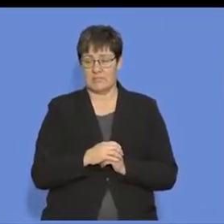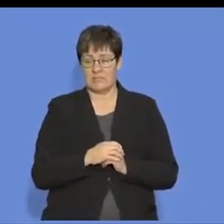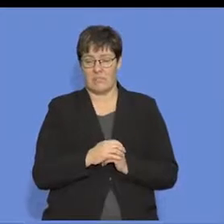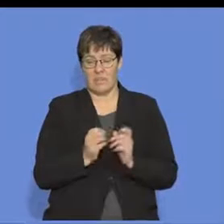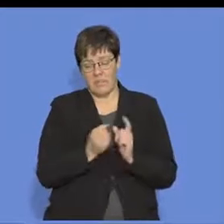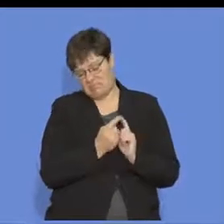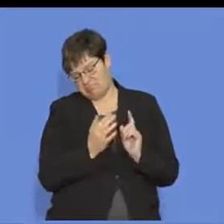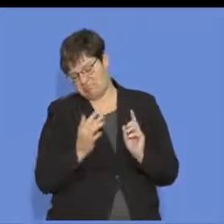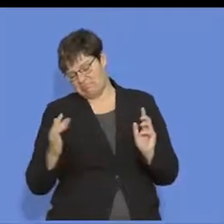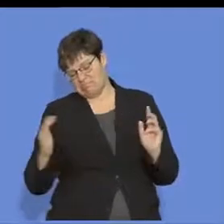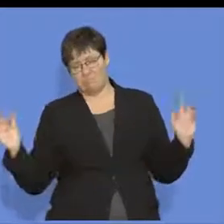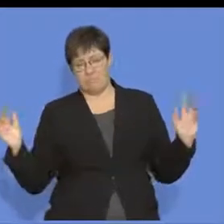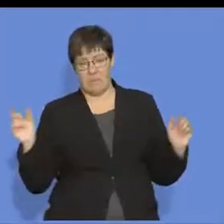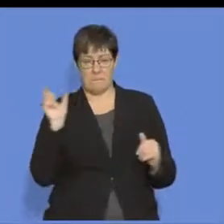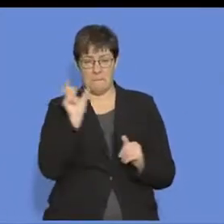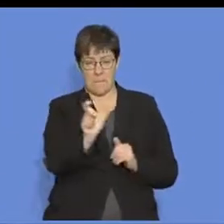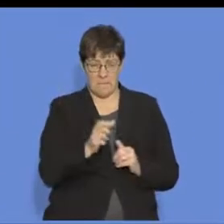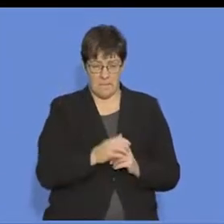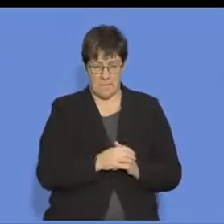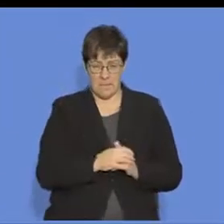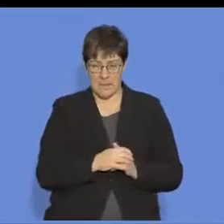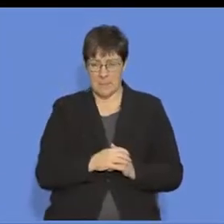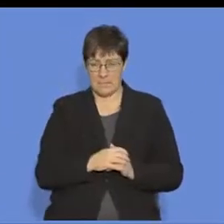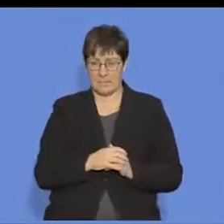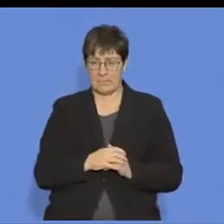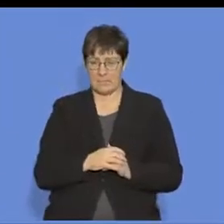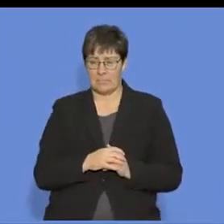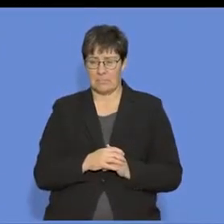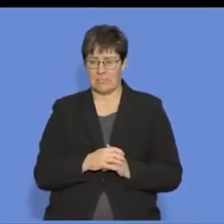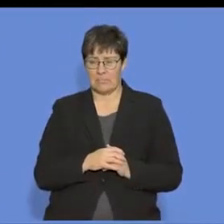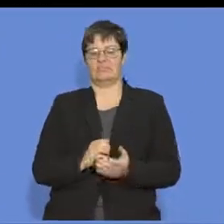r, if I have a large password. Okay.